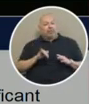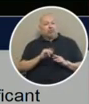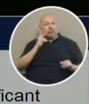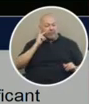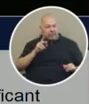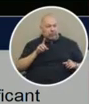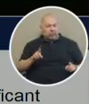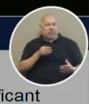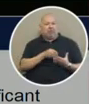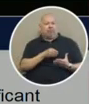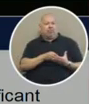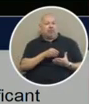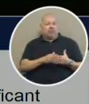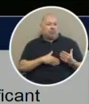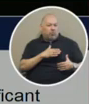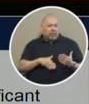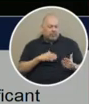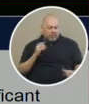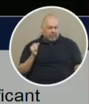see during the budget process.